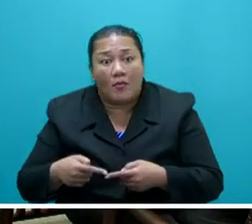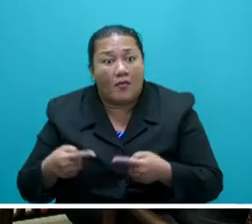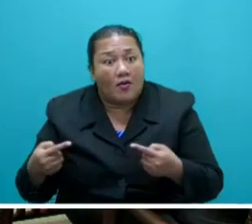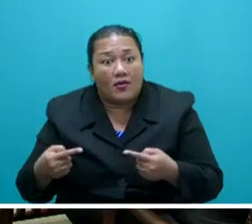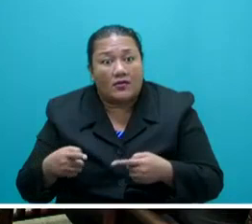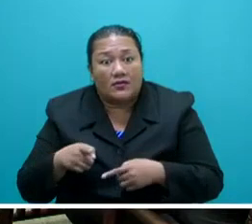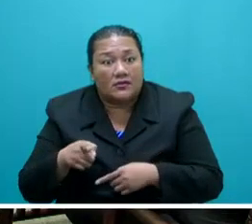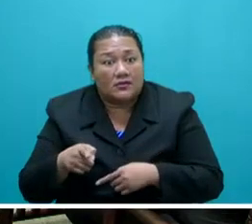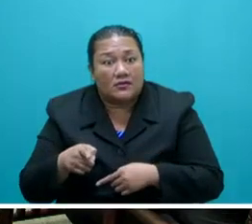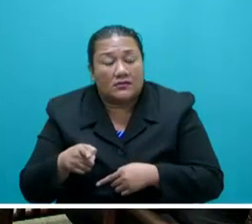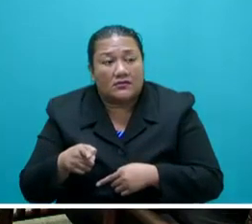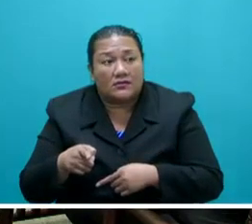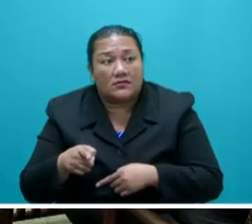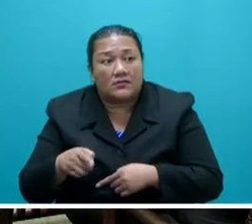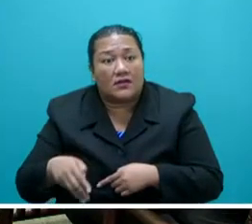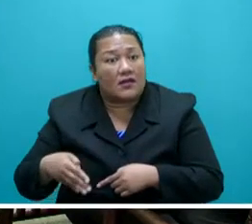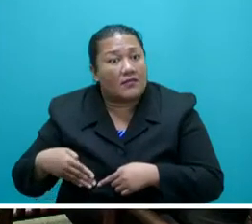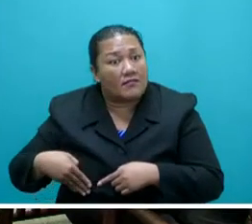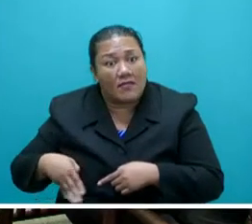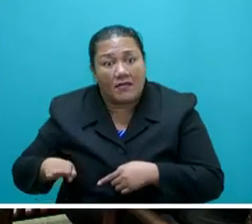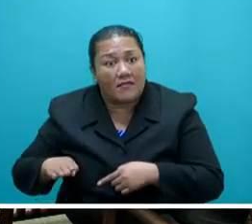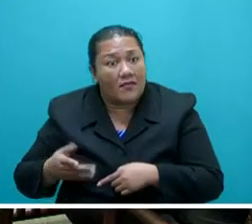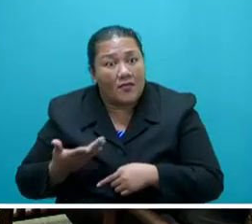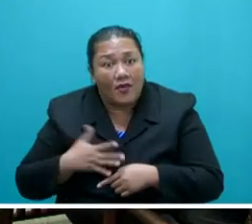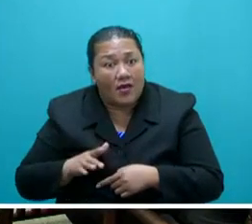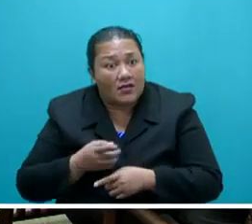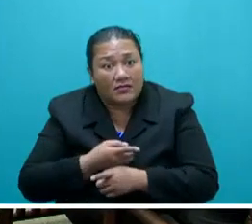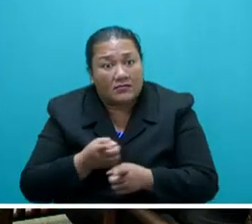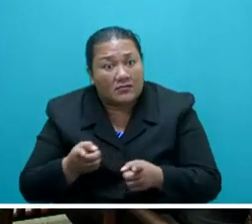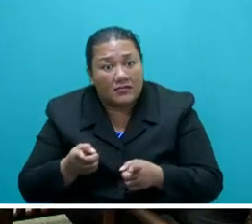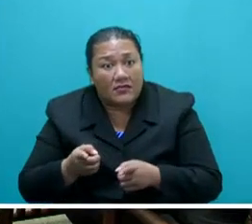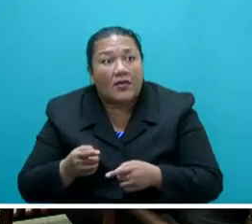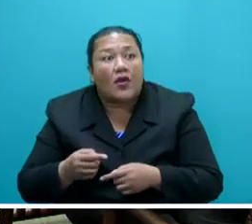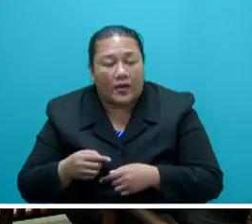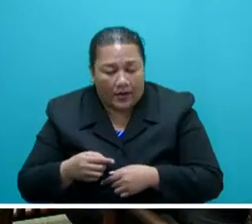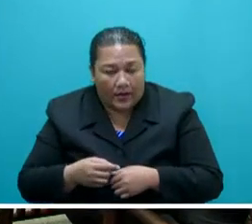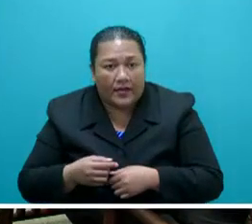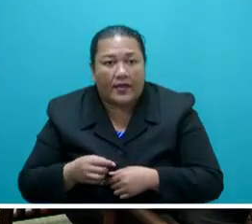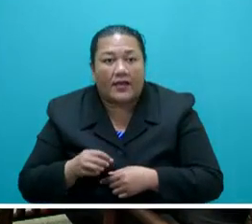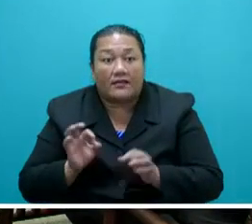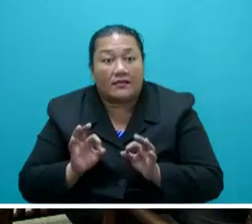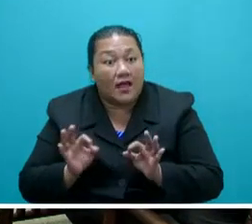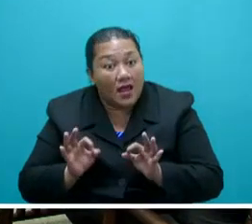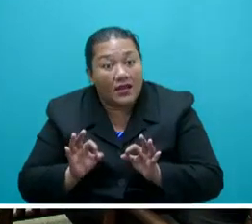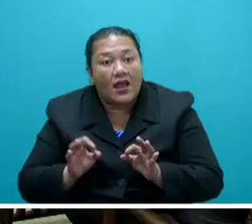no member opposes the motion is agreed to.